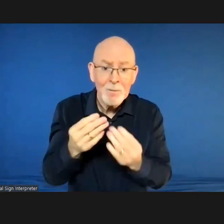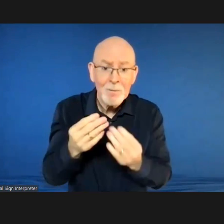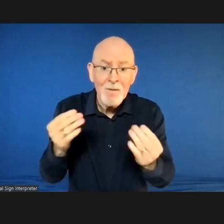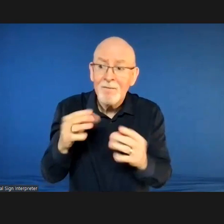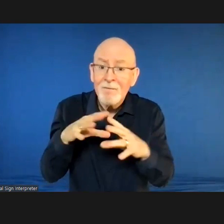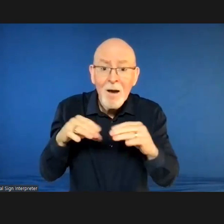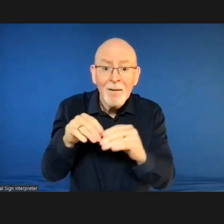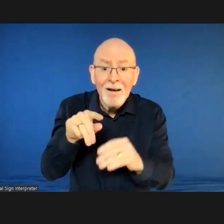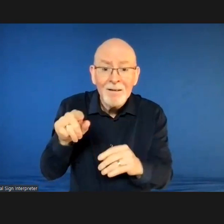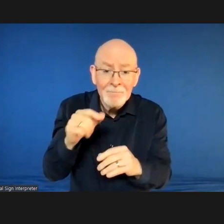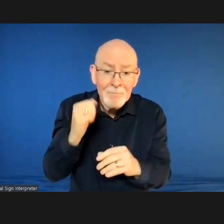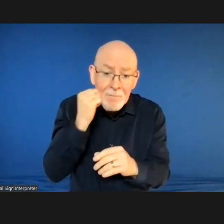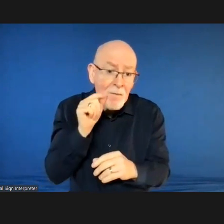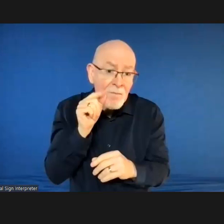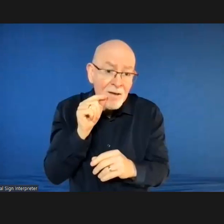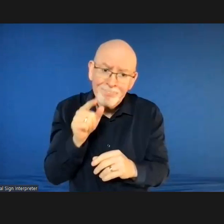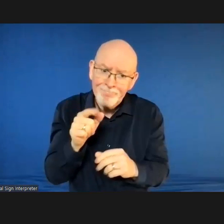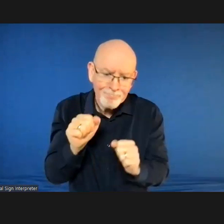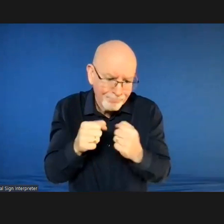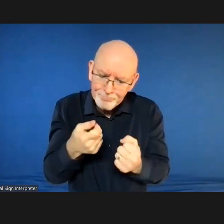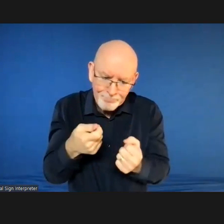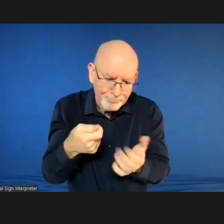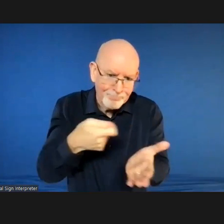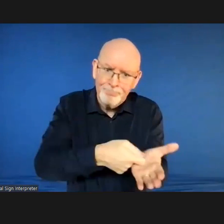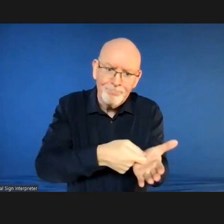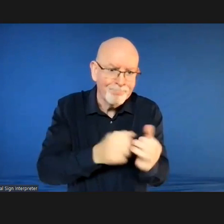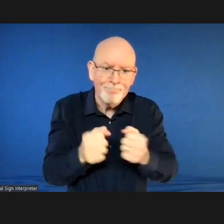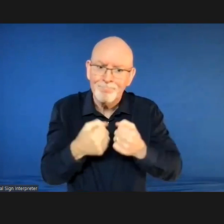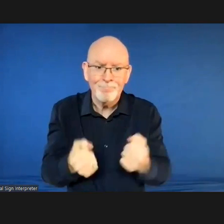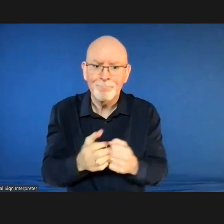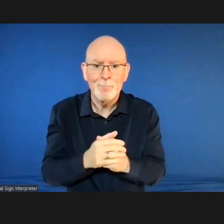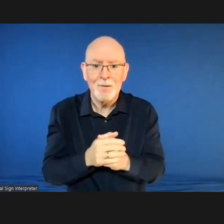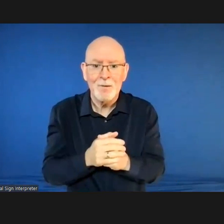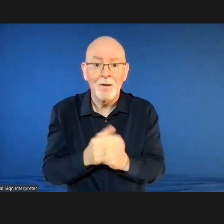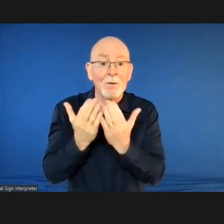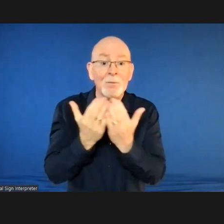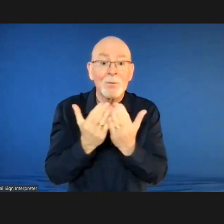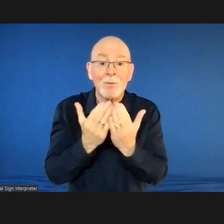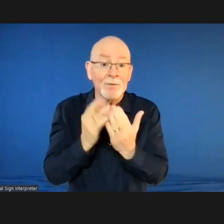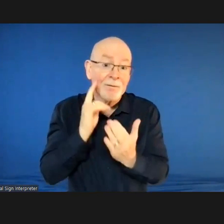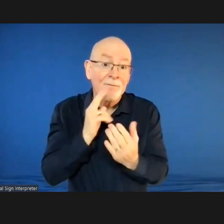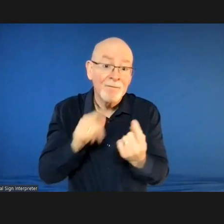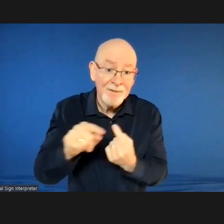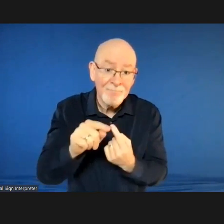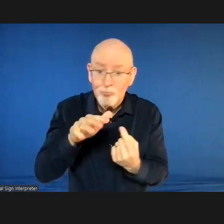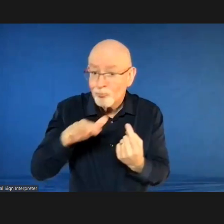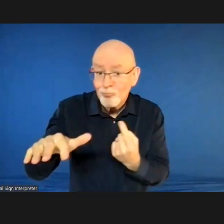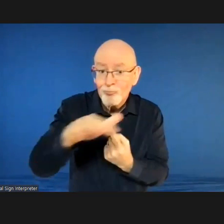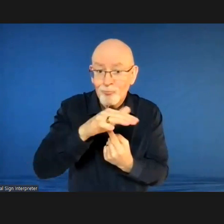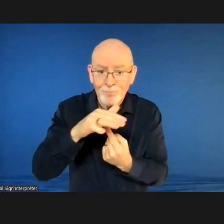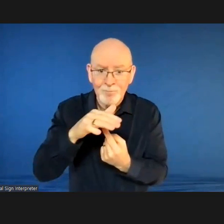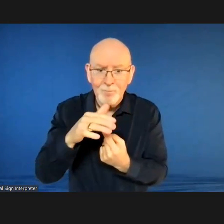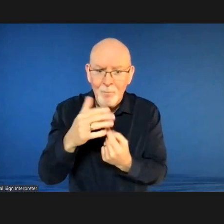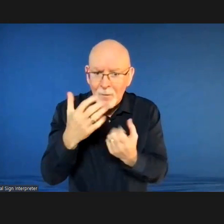special units for deaf children. Residential schools, of course, are there, but they're not evenly spread, so parents will have their children walk